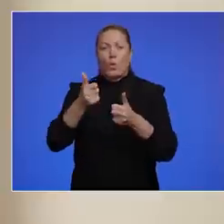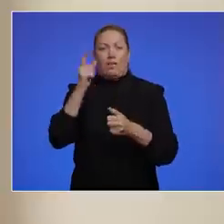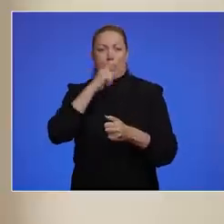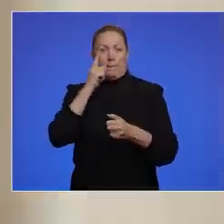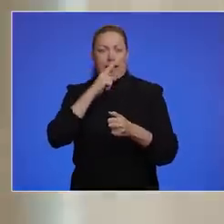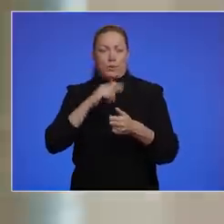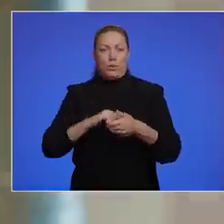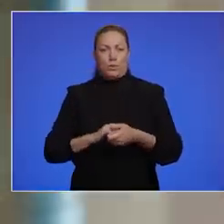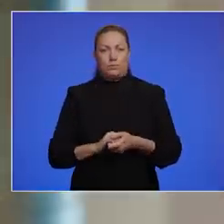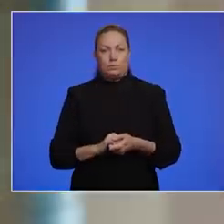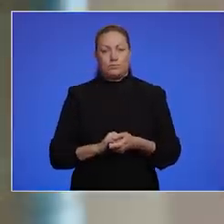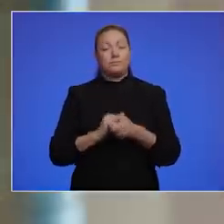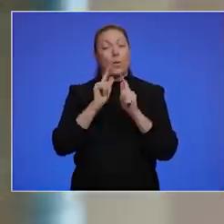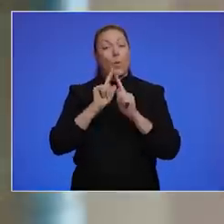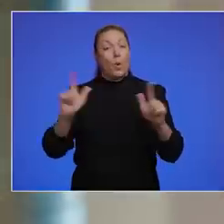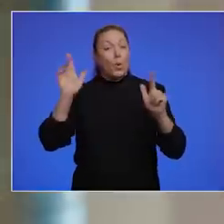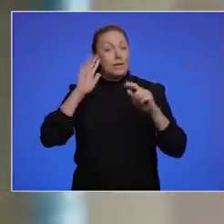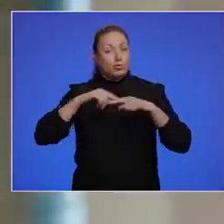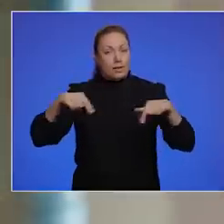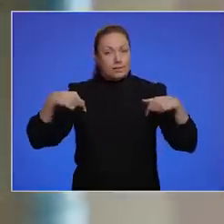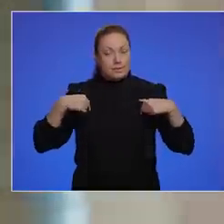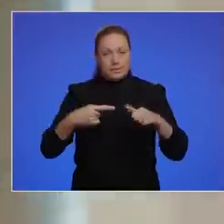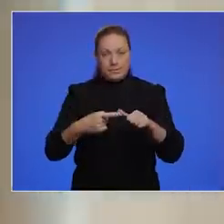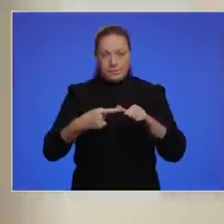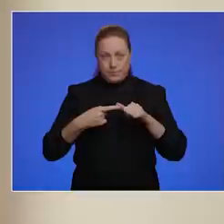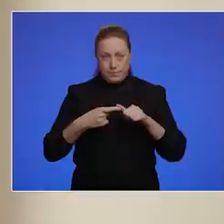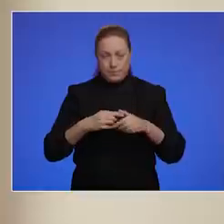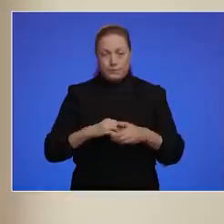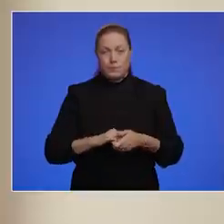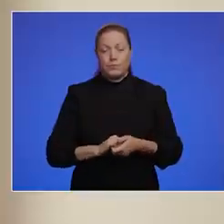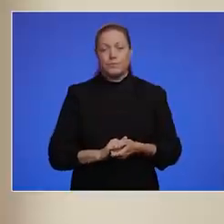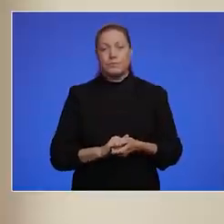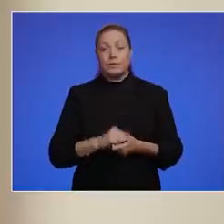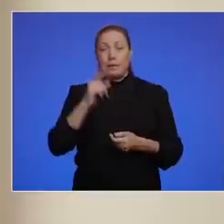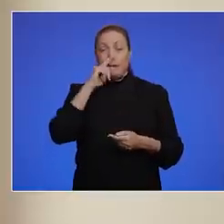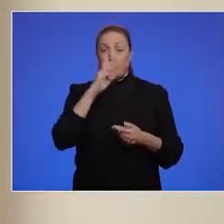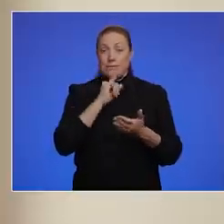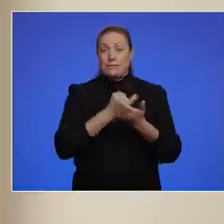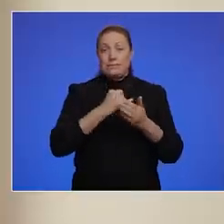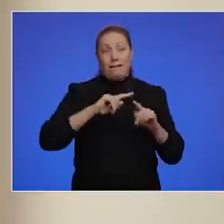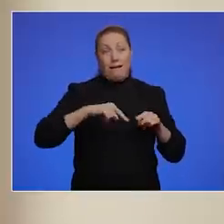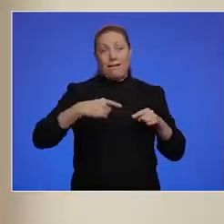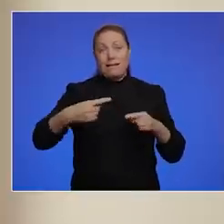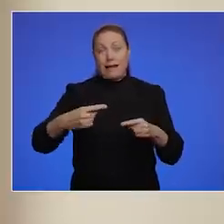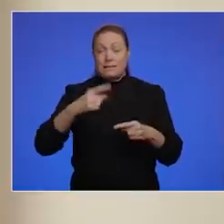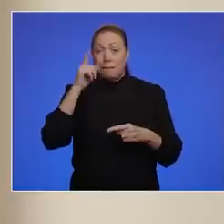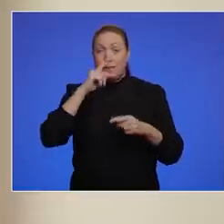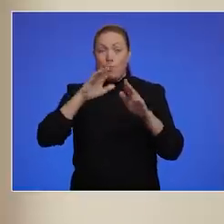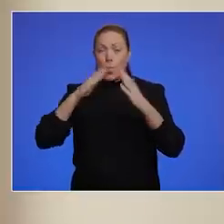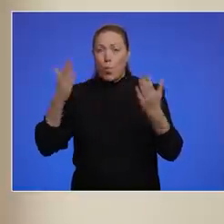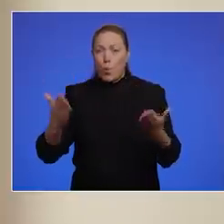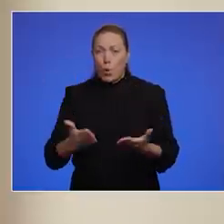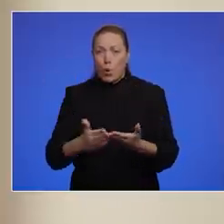Lord hear us Lord hear our prayer That those who sin Against humanity Repent of their choices